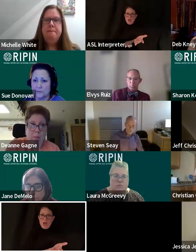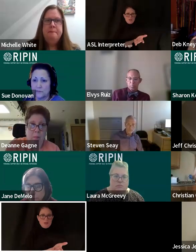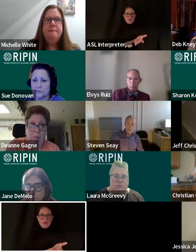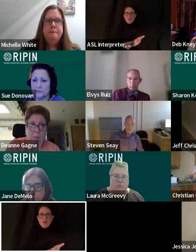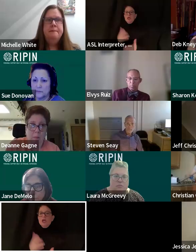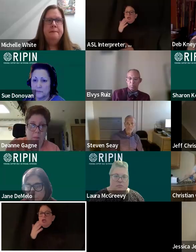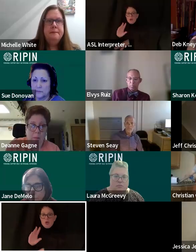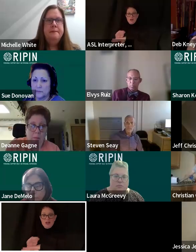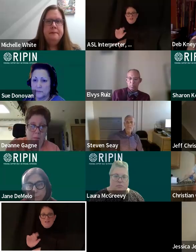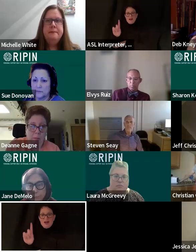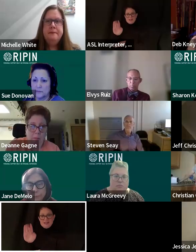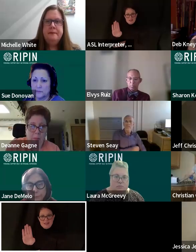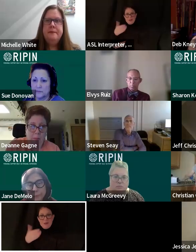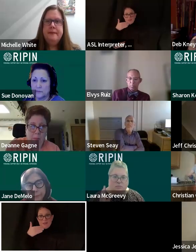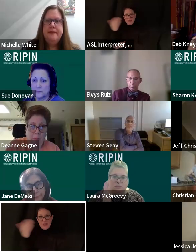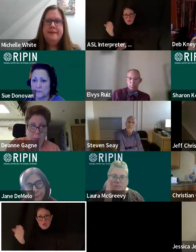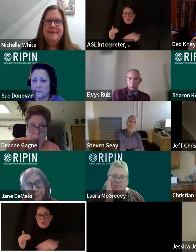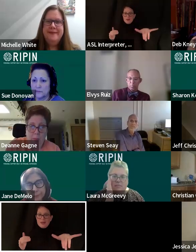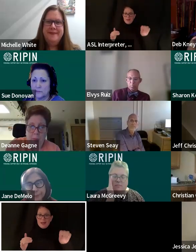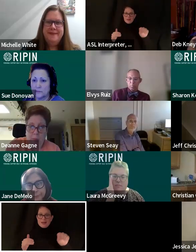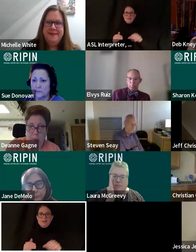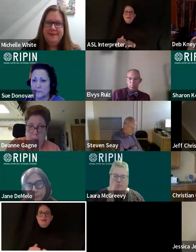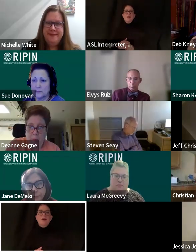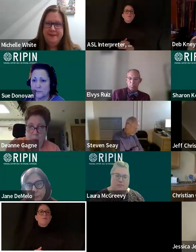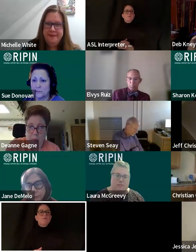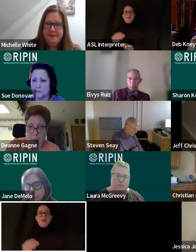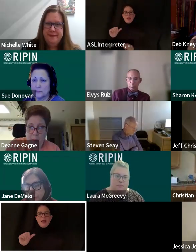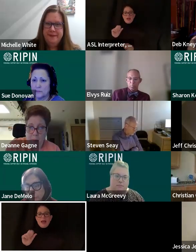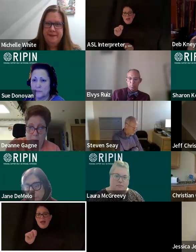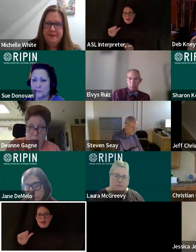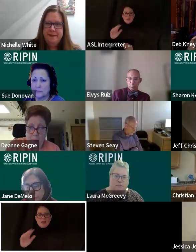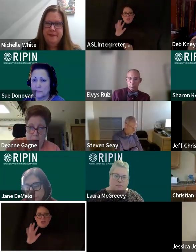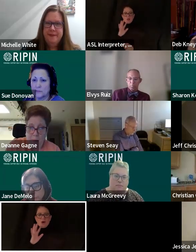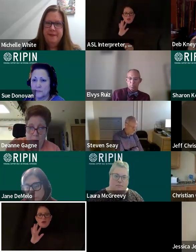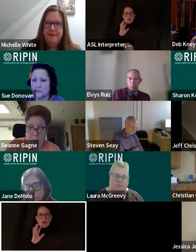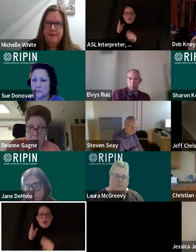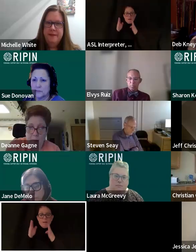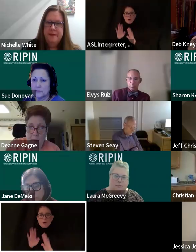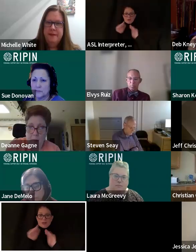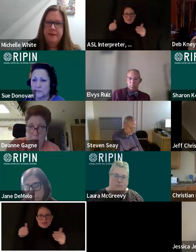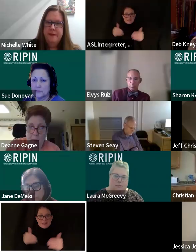That's very good advice, Deb. Yes. Well, person-centered is also like